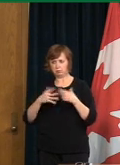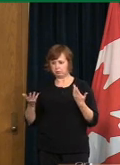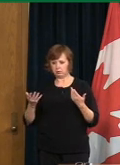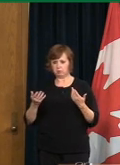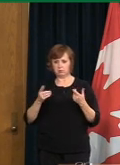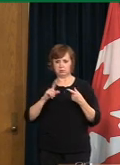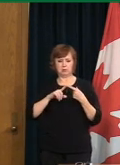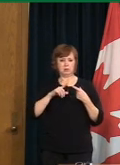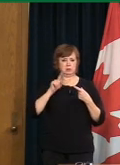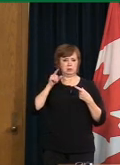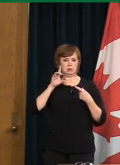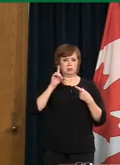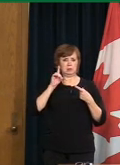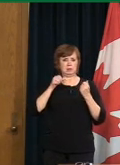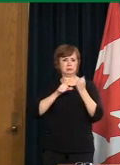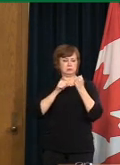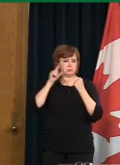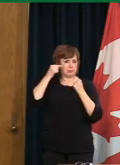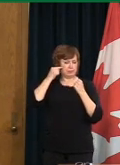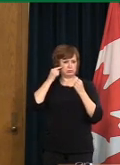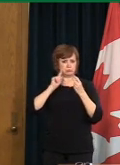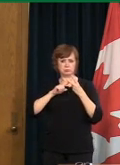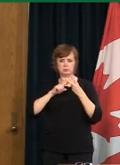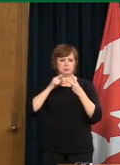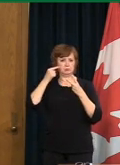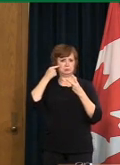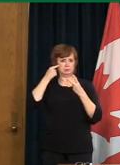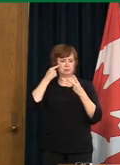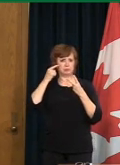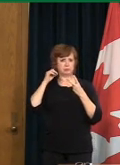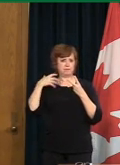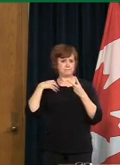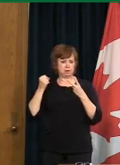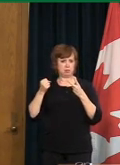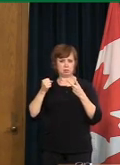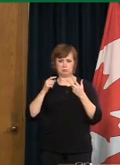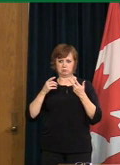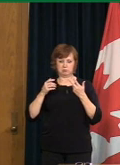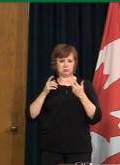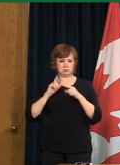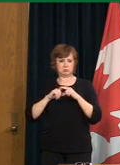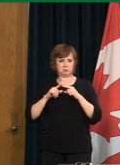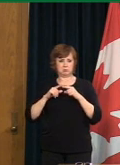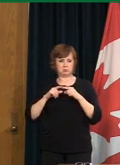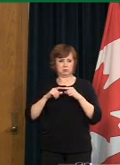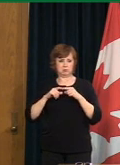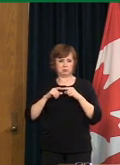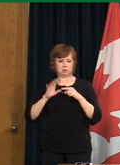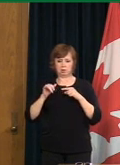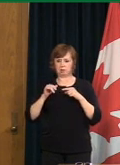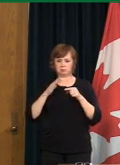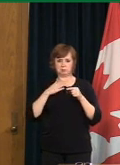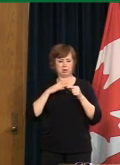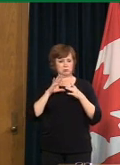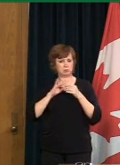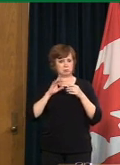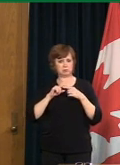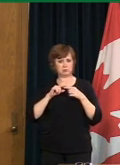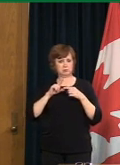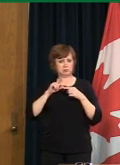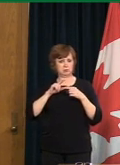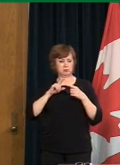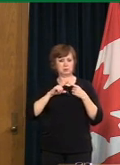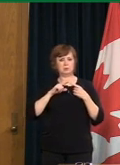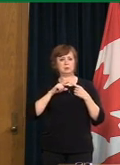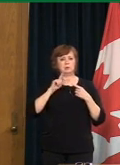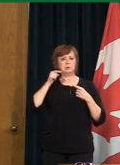our deputy ministers to provinces more recently, as far as our allocations will be. As I said in my comments, Minister of Health was